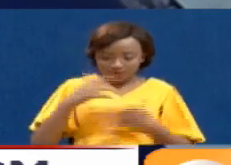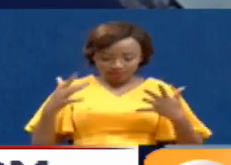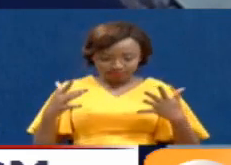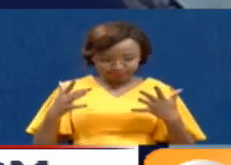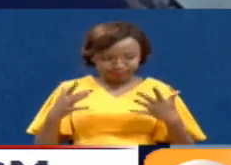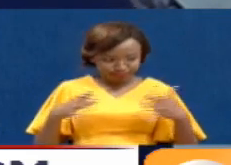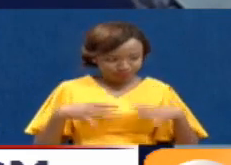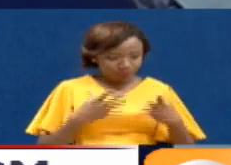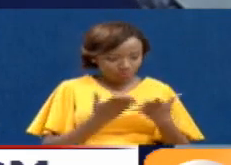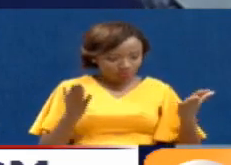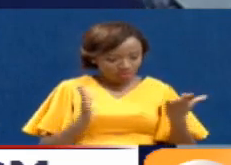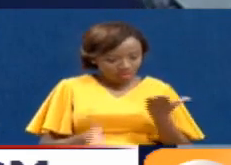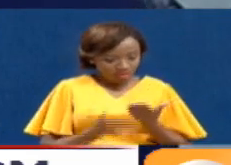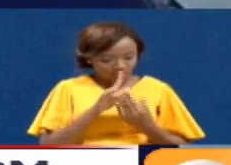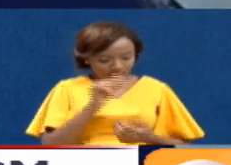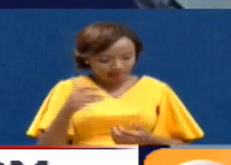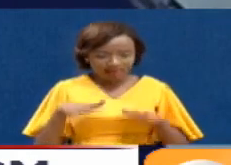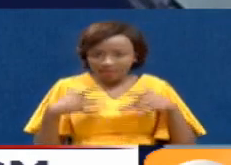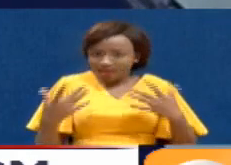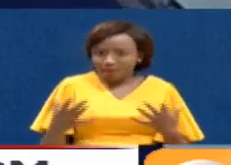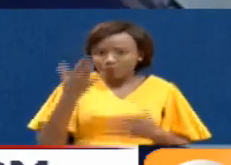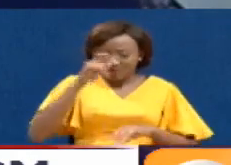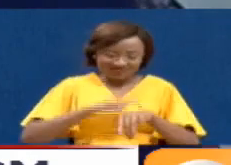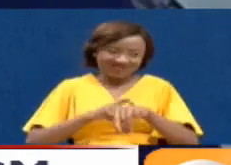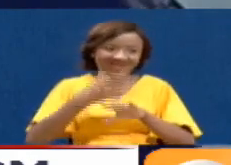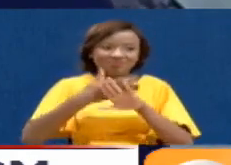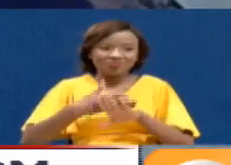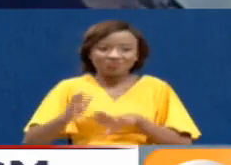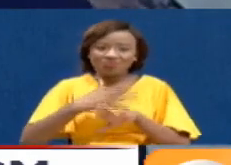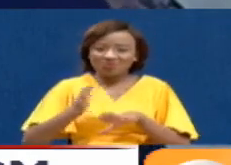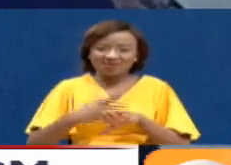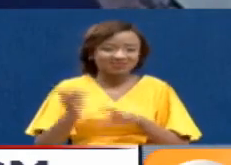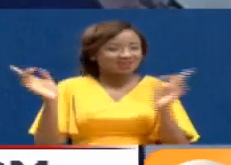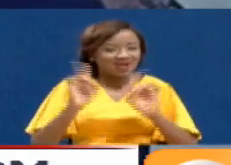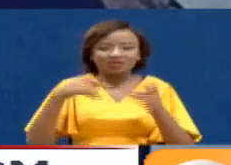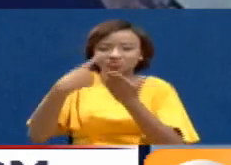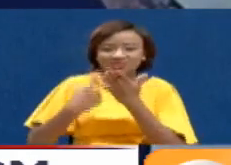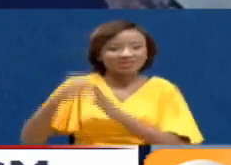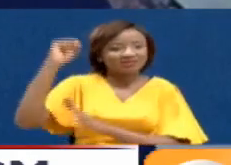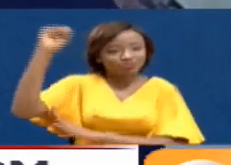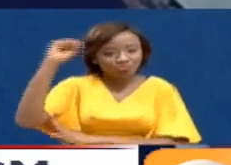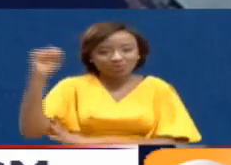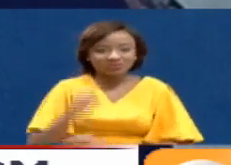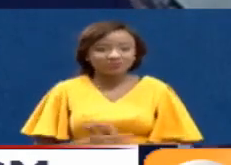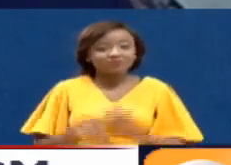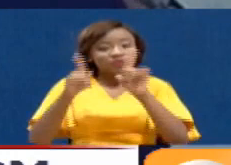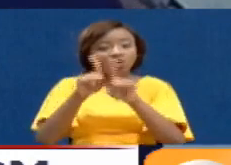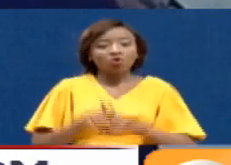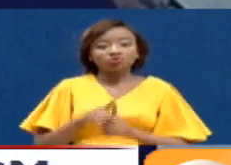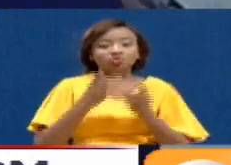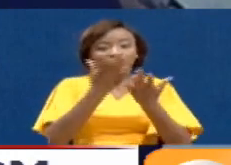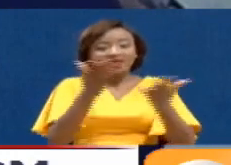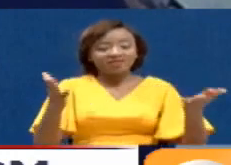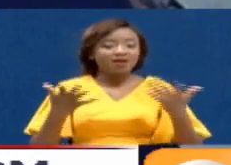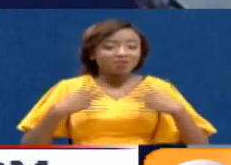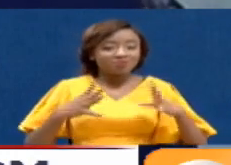other. It is futile to waste too much time on political score settling. For the security apparatus,